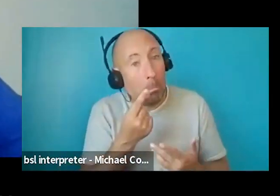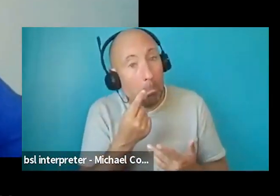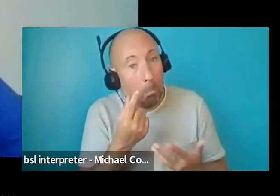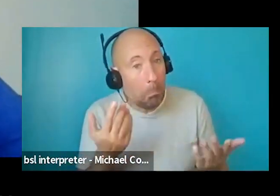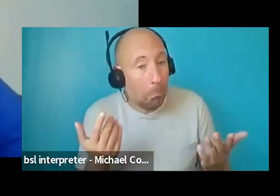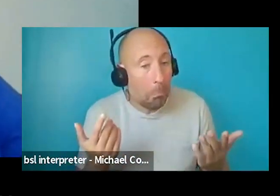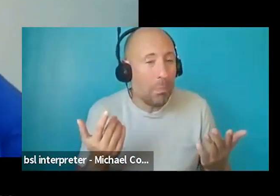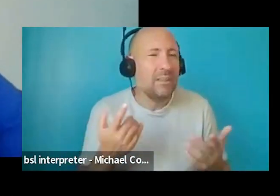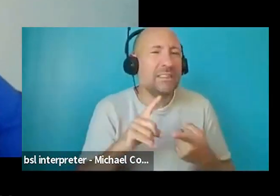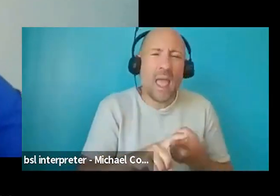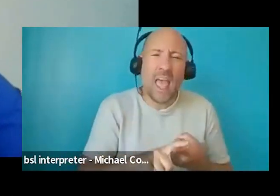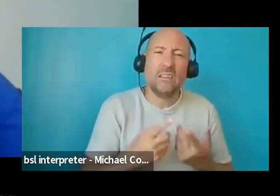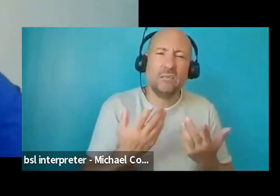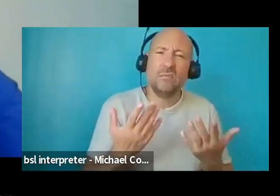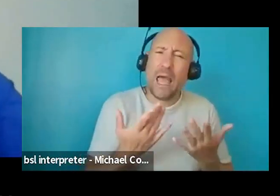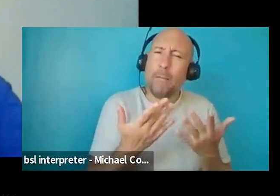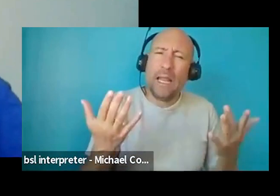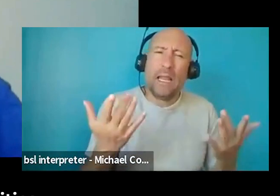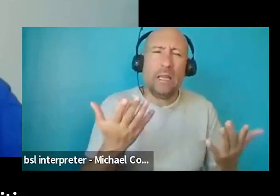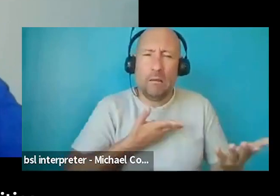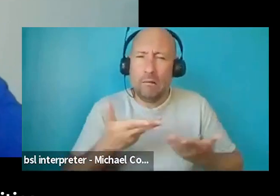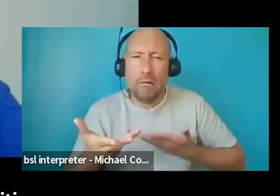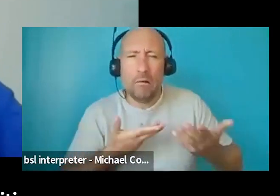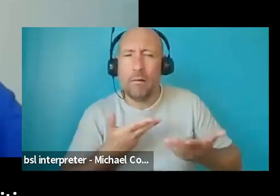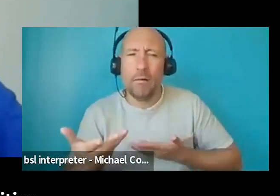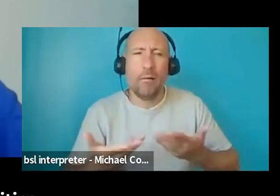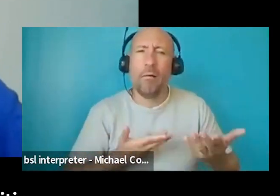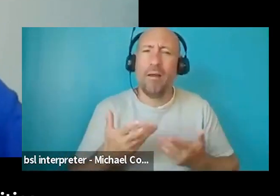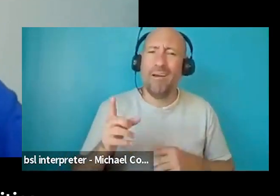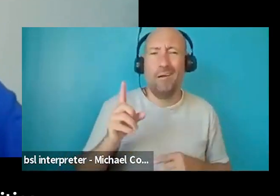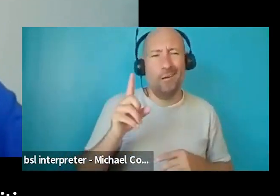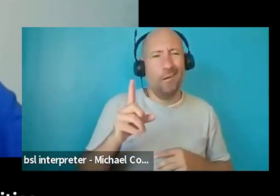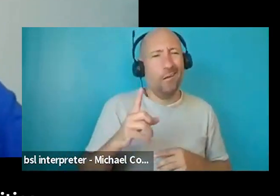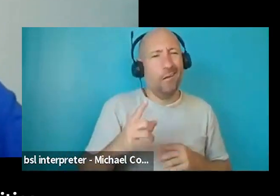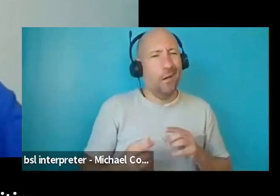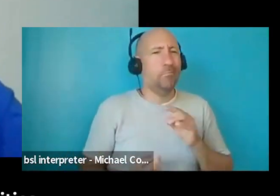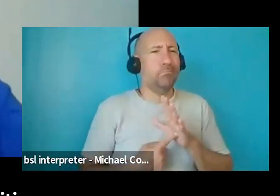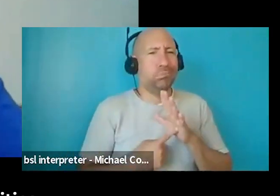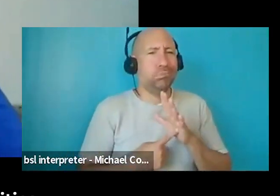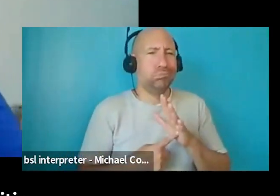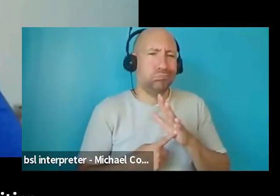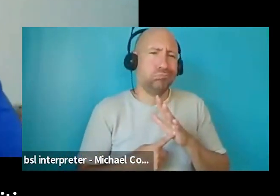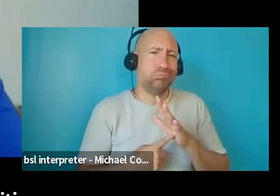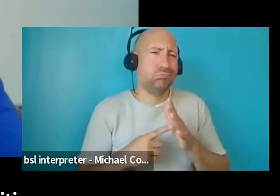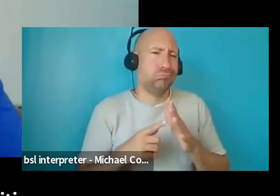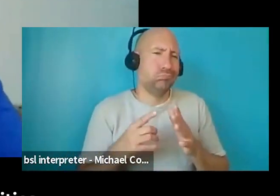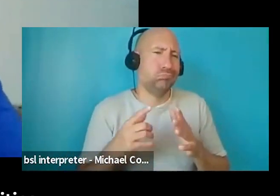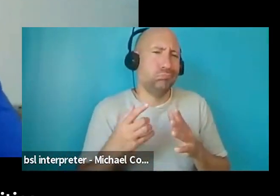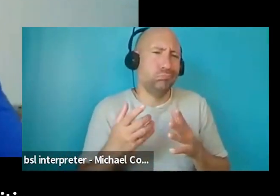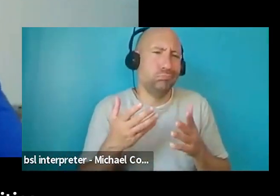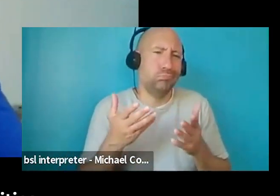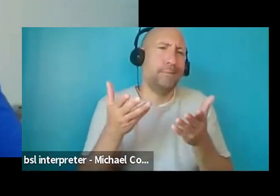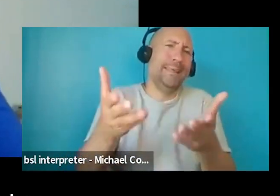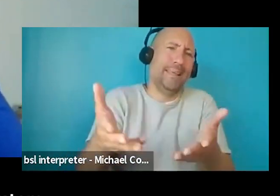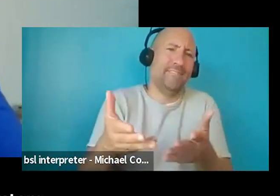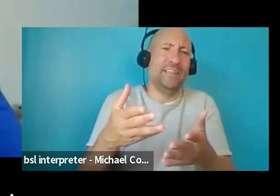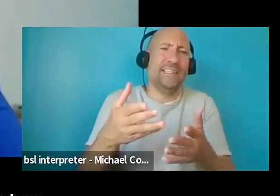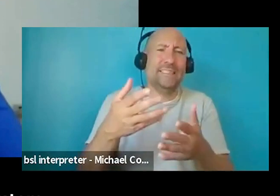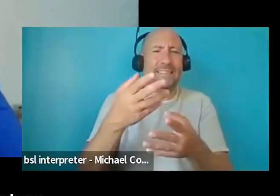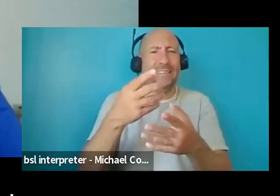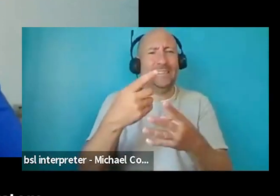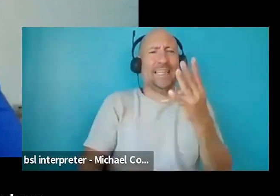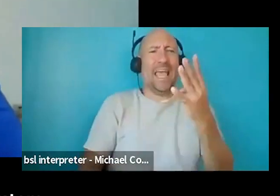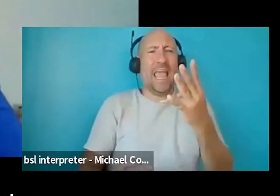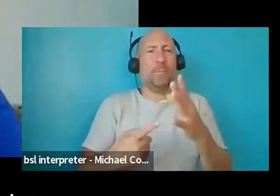mentioned about face-to-face, because yes, we want to prioritize the opportunities for disabled artists, but